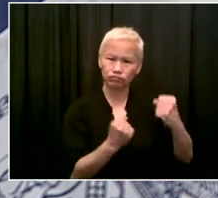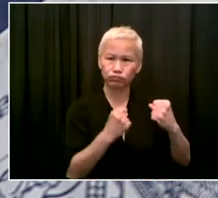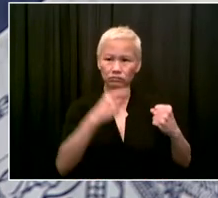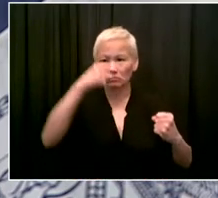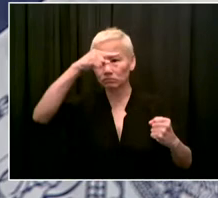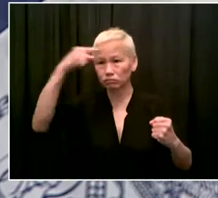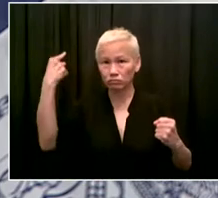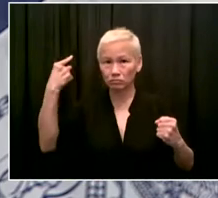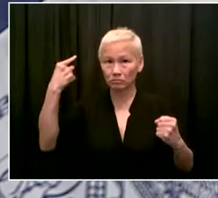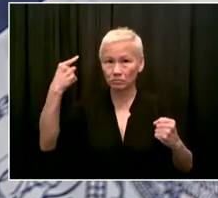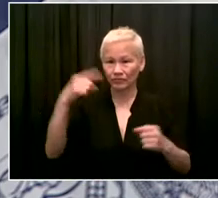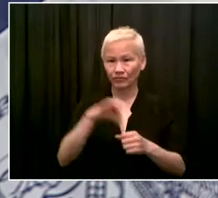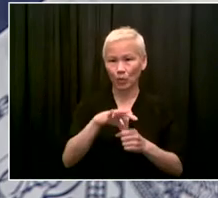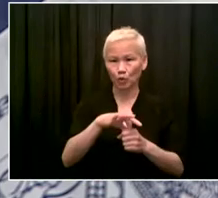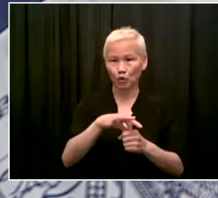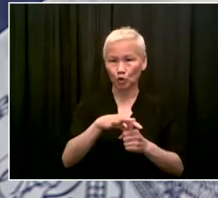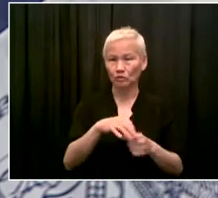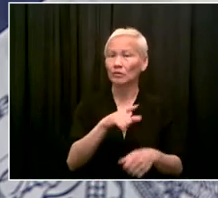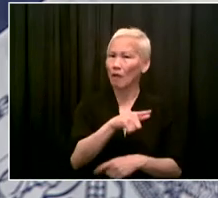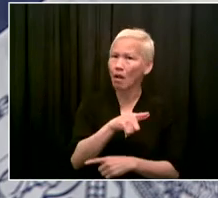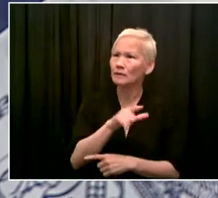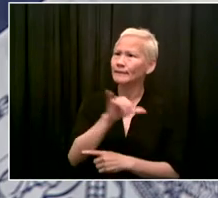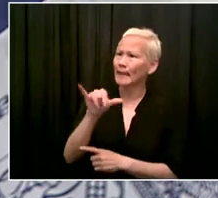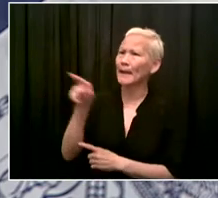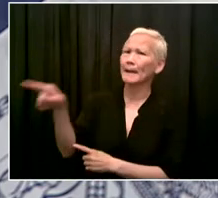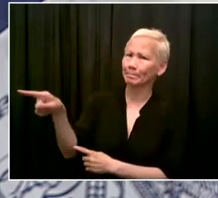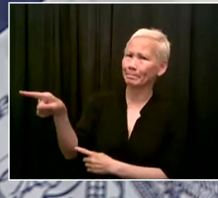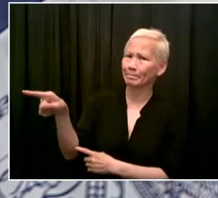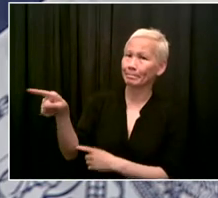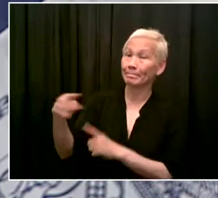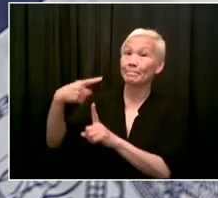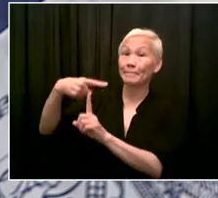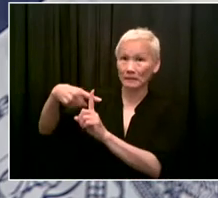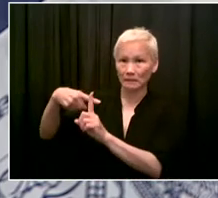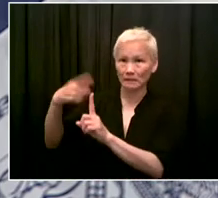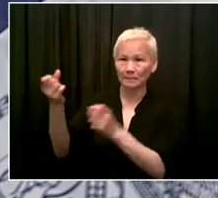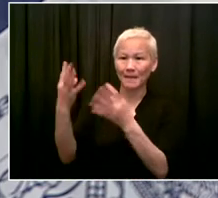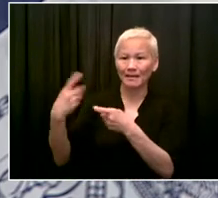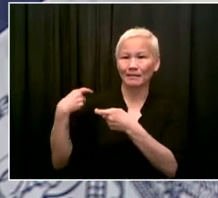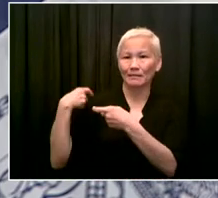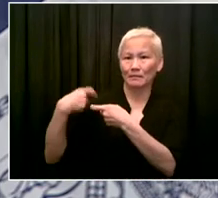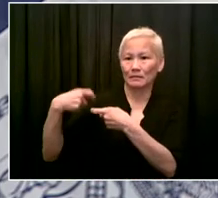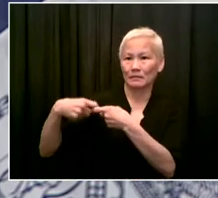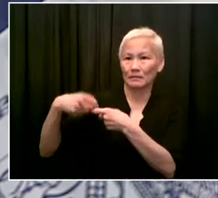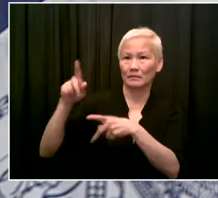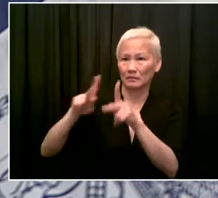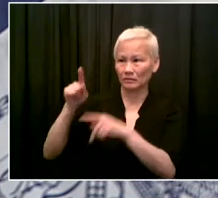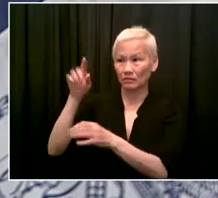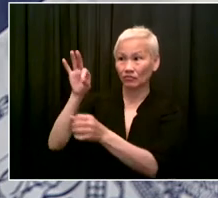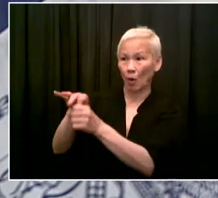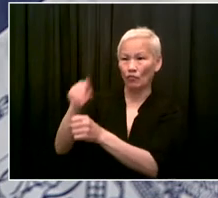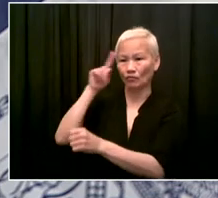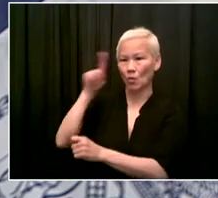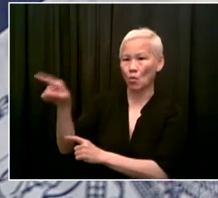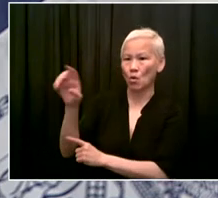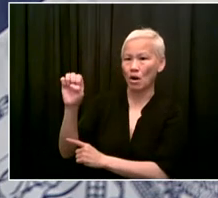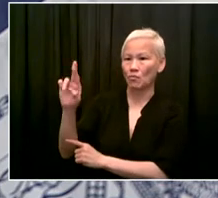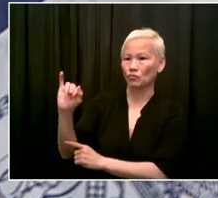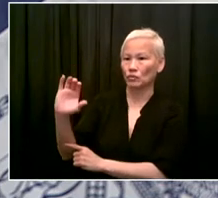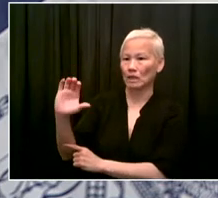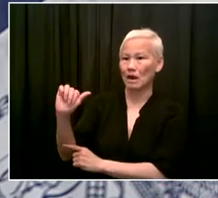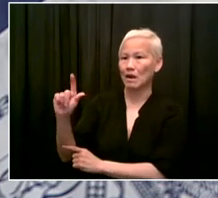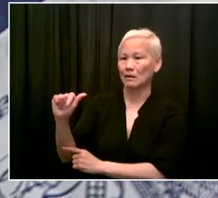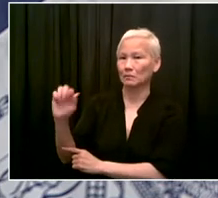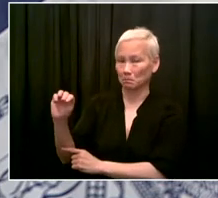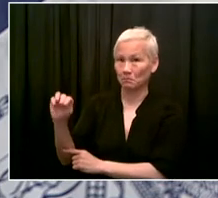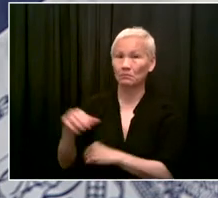with Maya Wiley, who's someone I have a lot of respect for, worked very closely with, that there's elements of her approach and her coalition that are also very reminiscent of what we did.